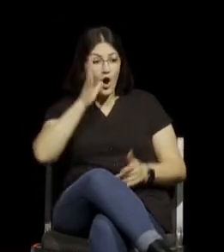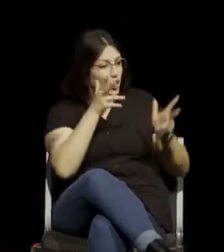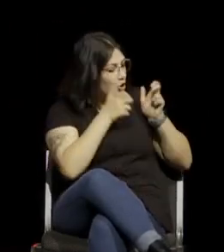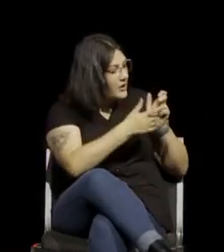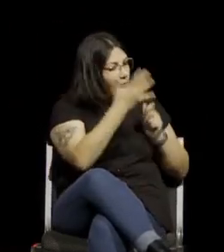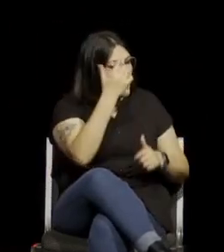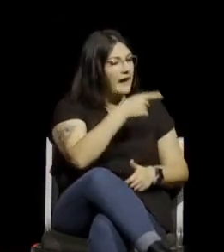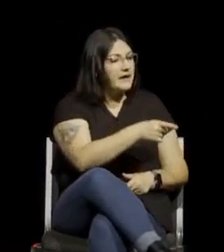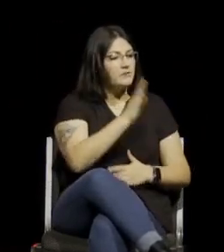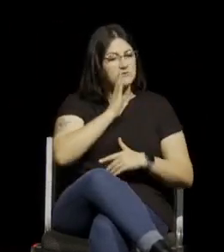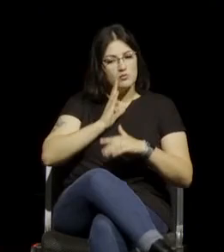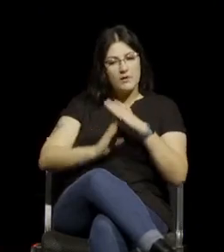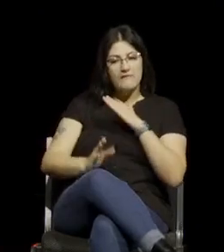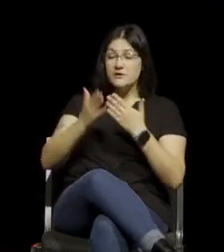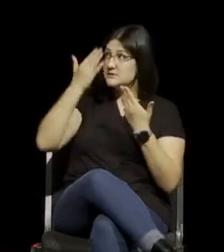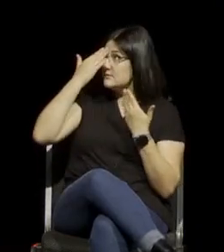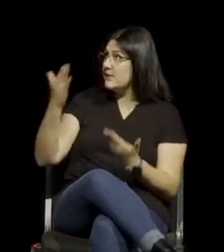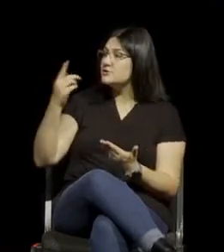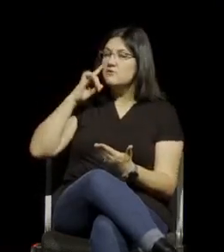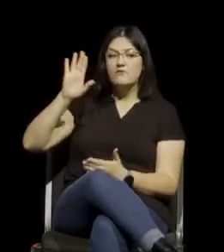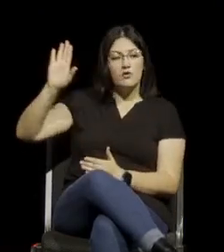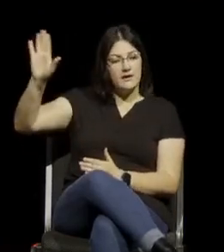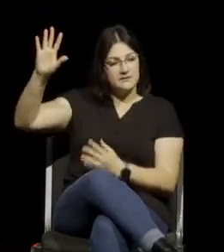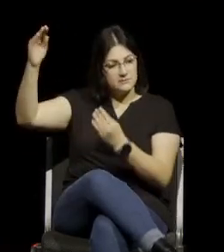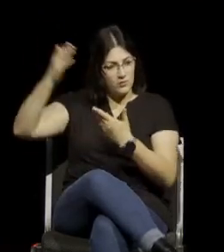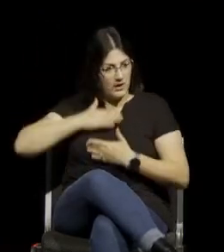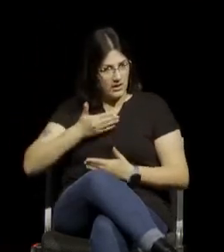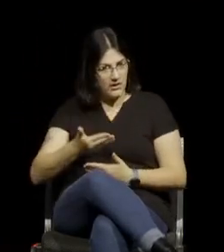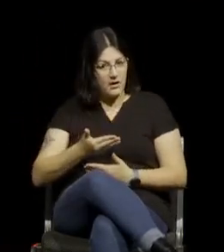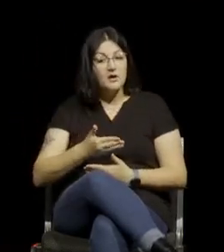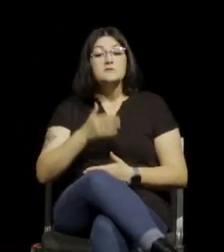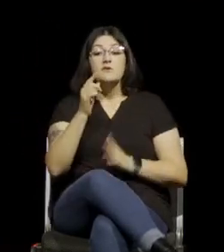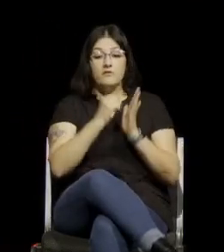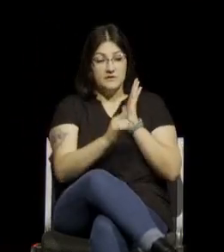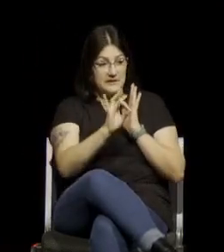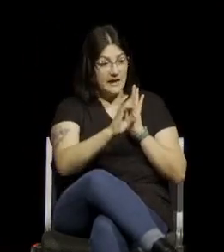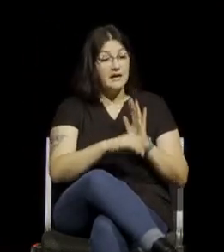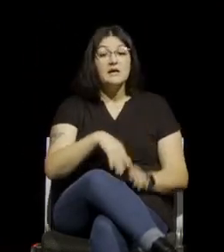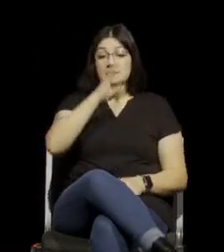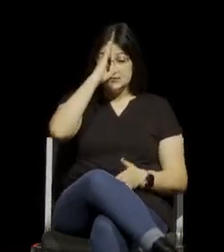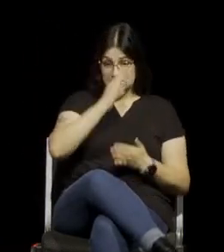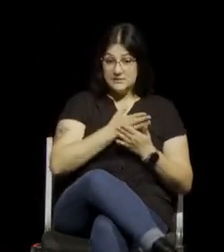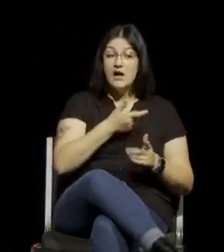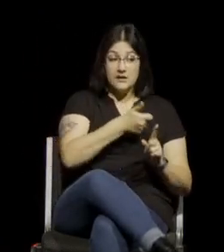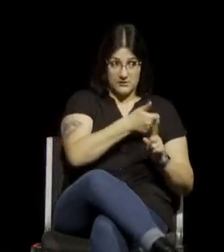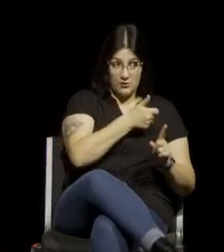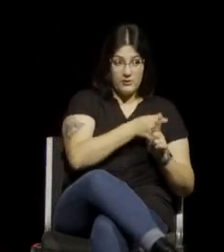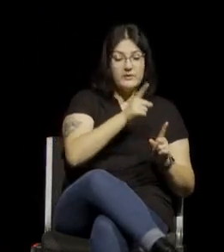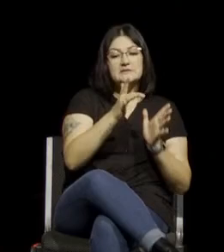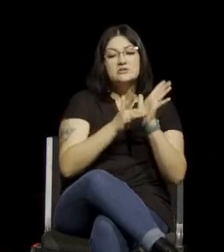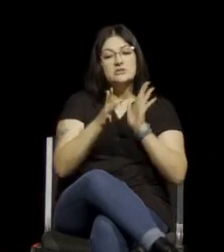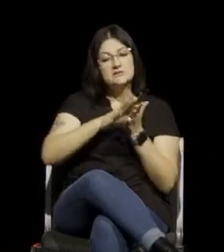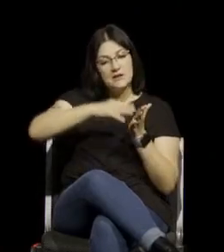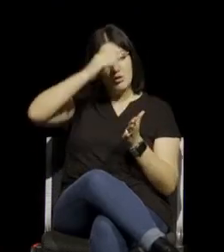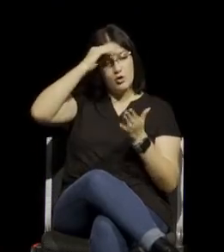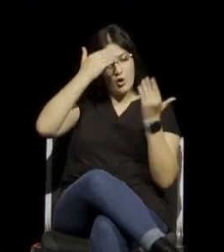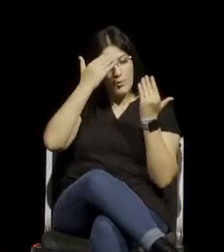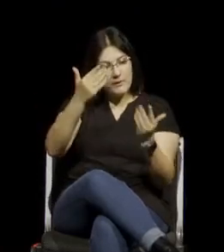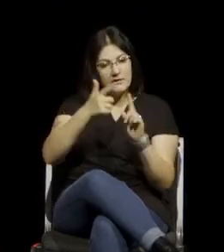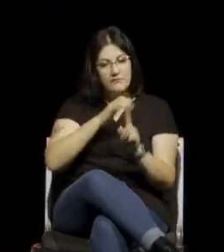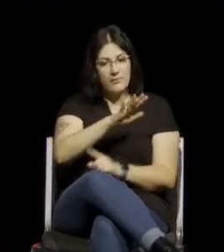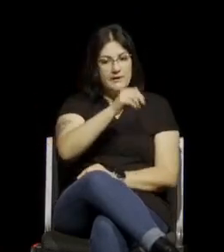reverent submission to the will of God. Verse 8, son, though he was, Jesus learned obedience from what he